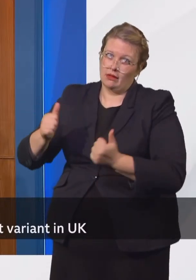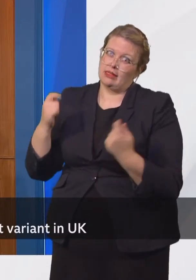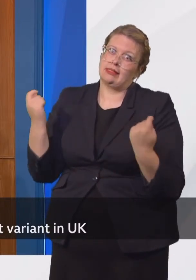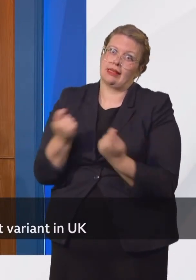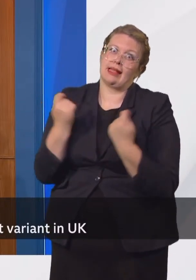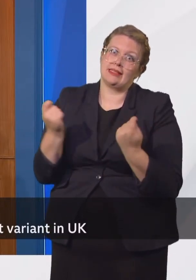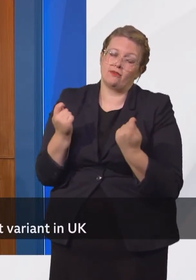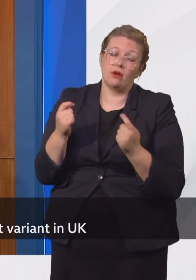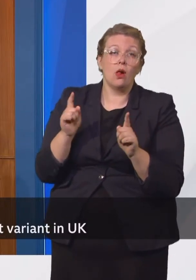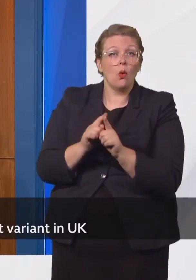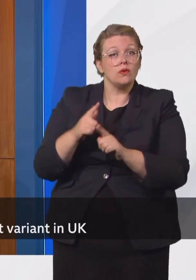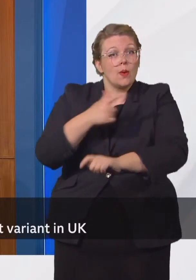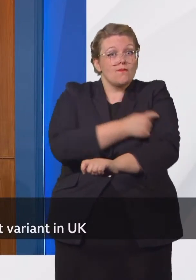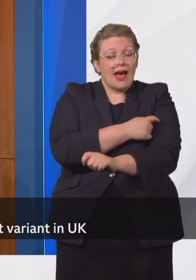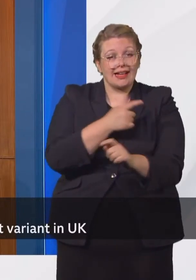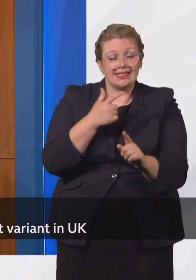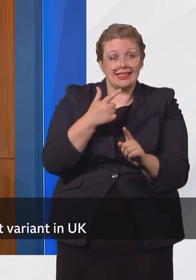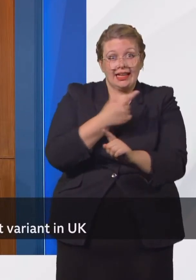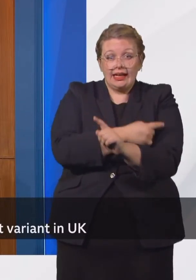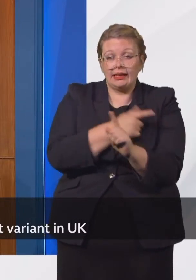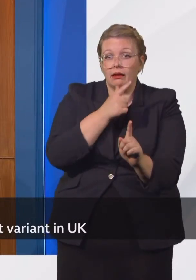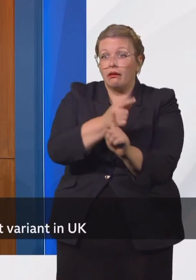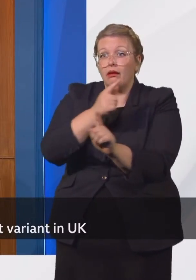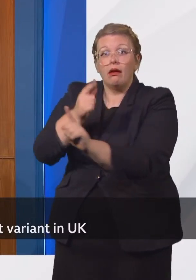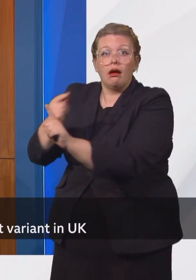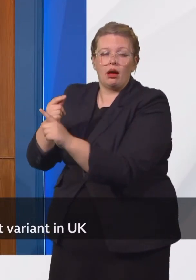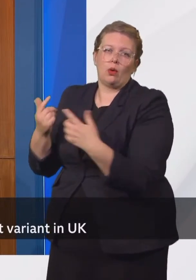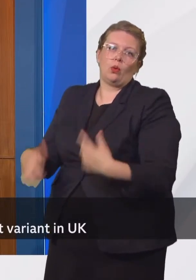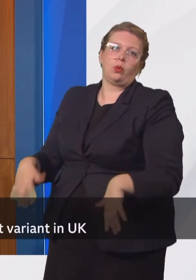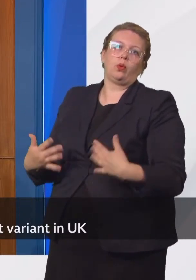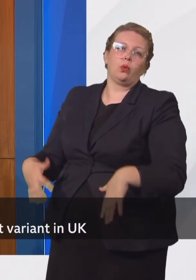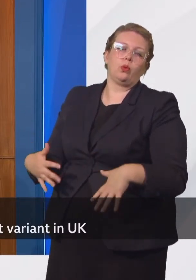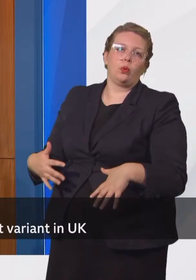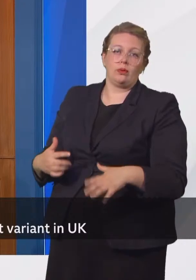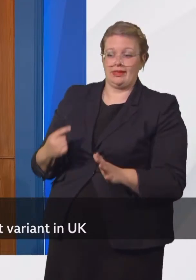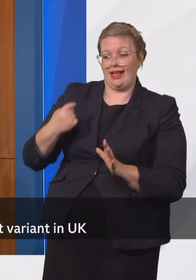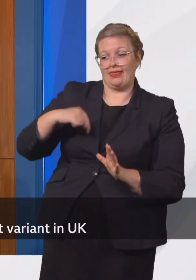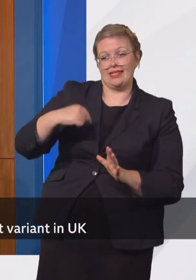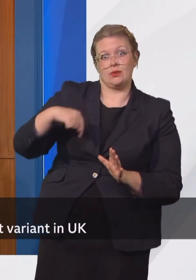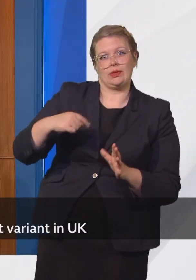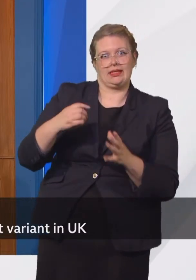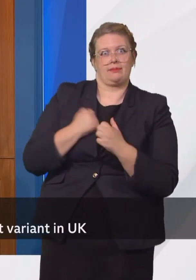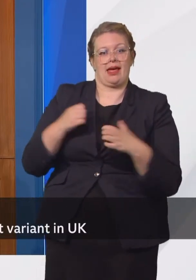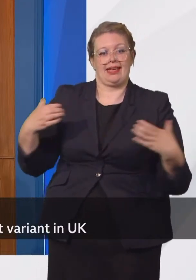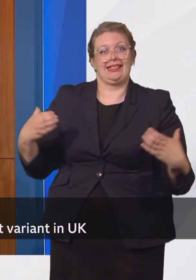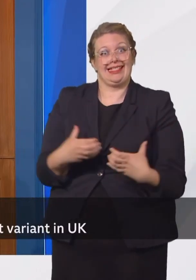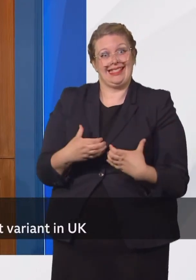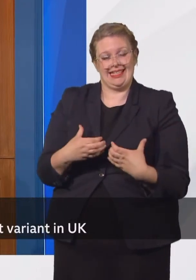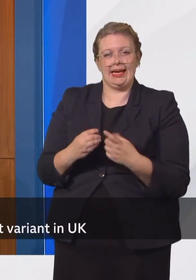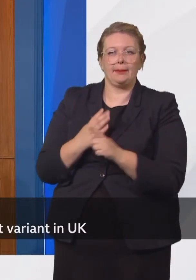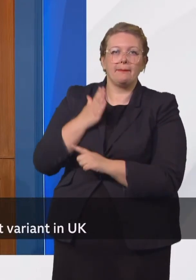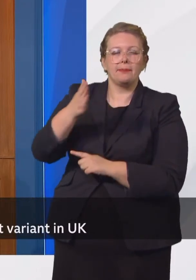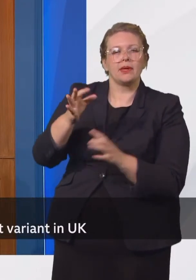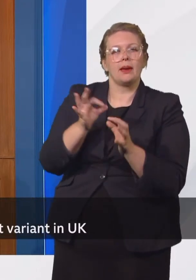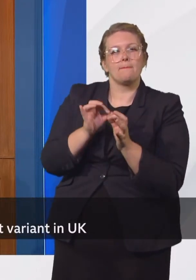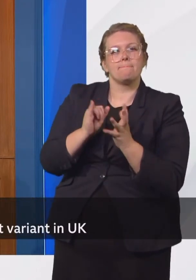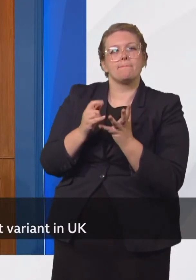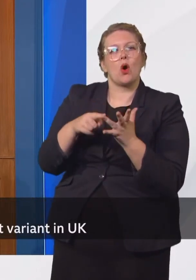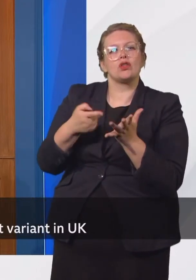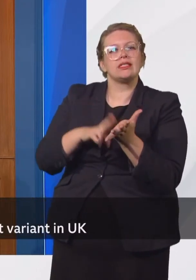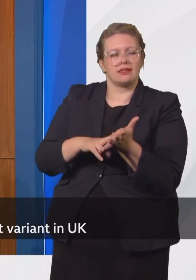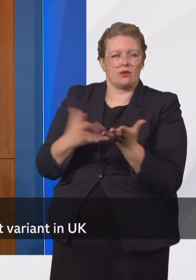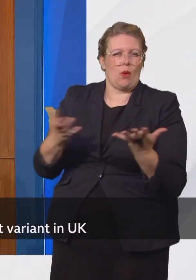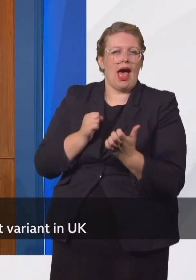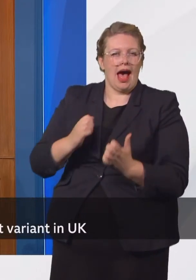out earlier this week in my hometown of Boston with the team, with Linda and her team at the